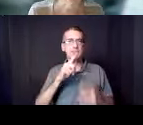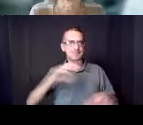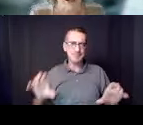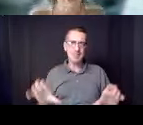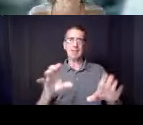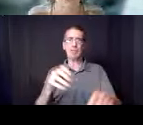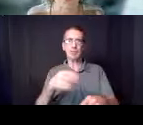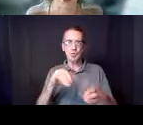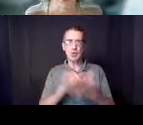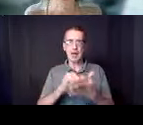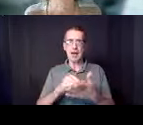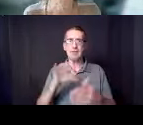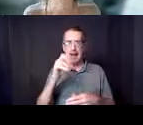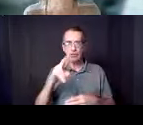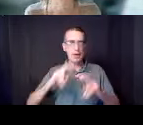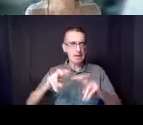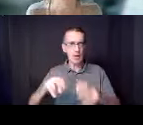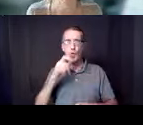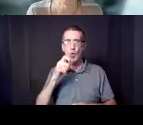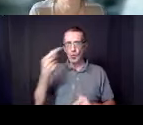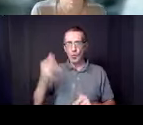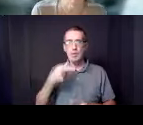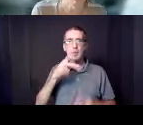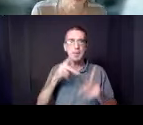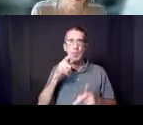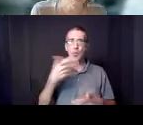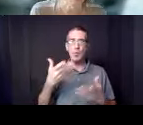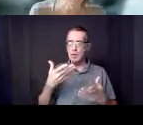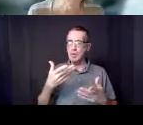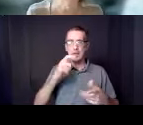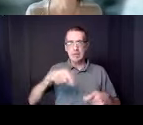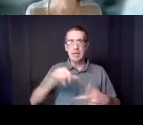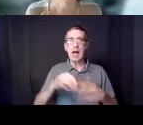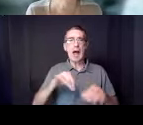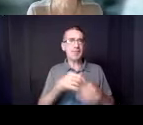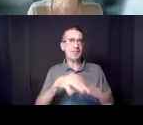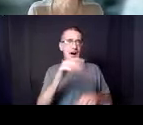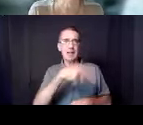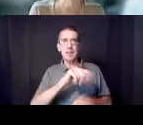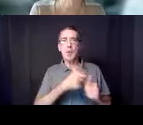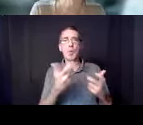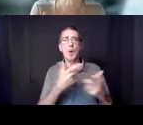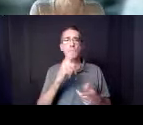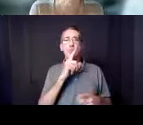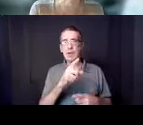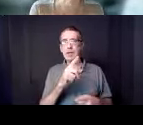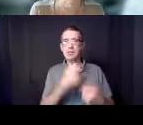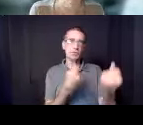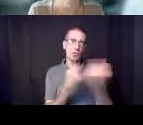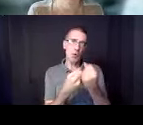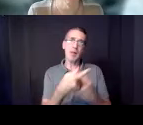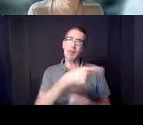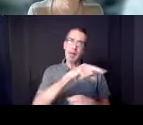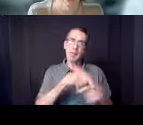a factor analysis. Who are these folks in our communities? How might we find them? And what's going to really support them